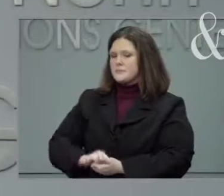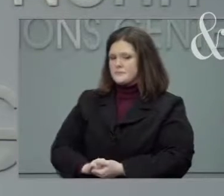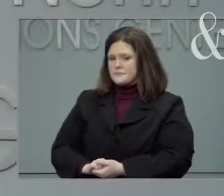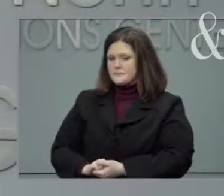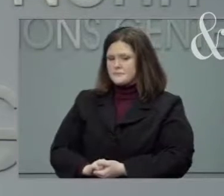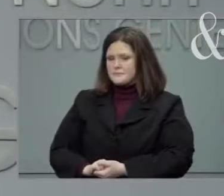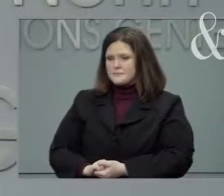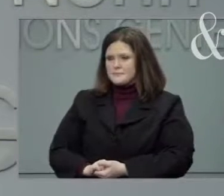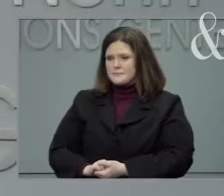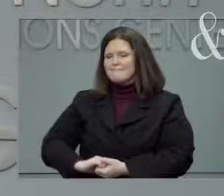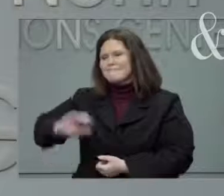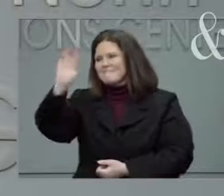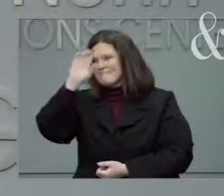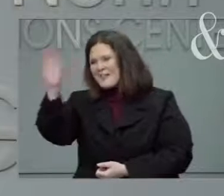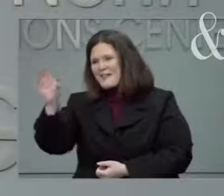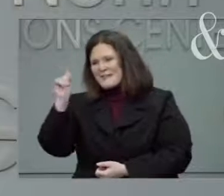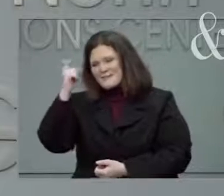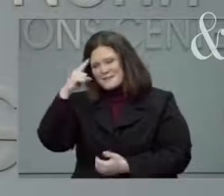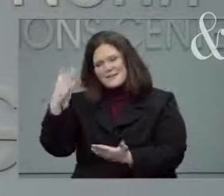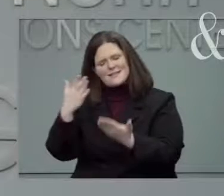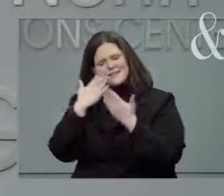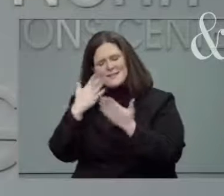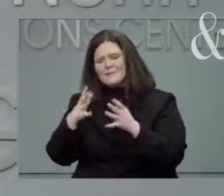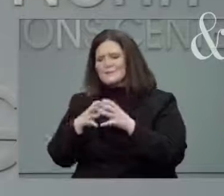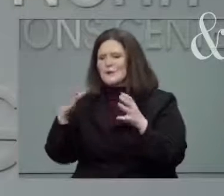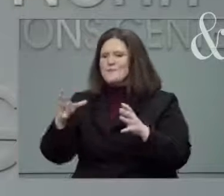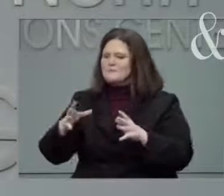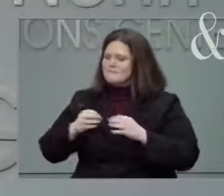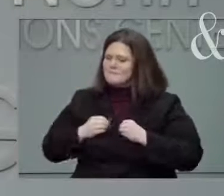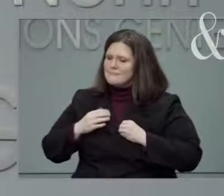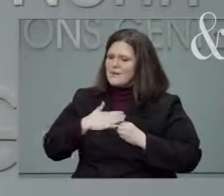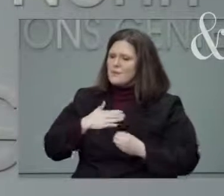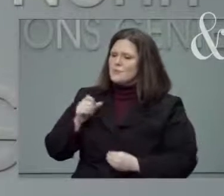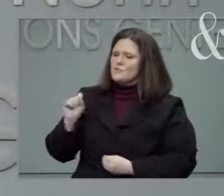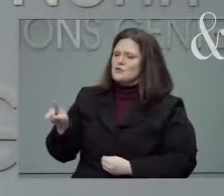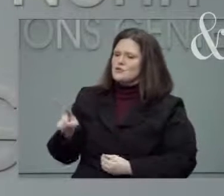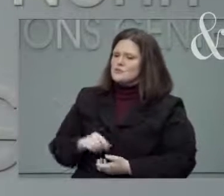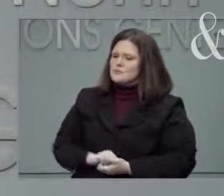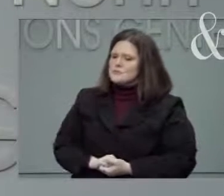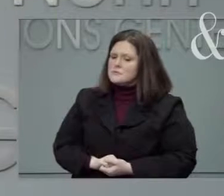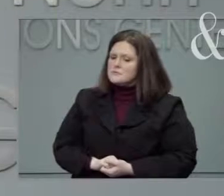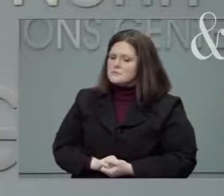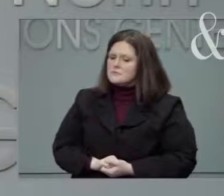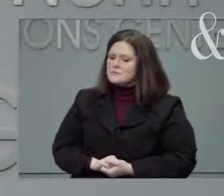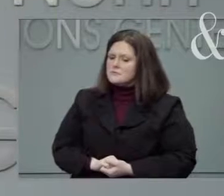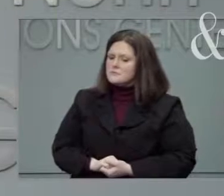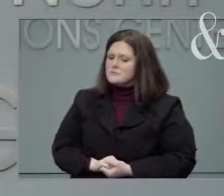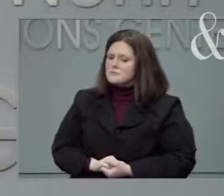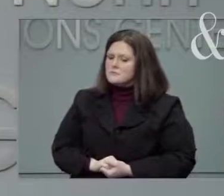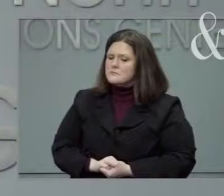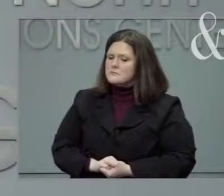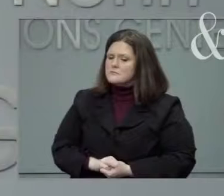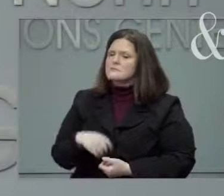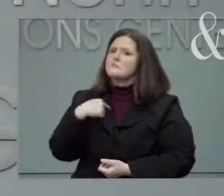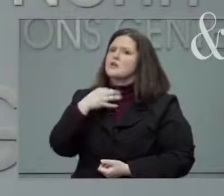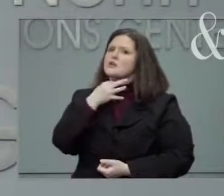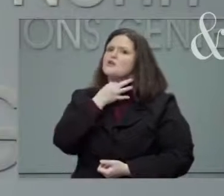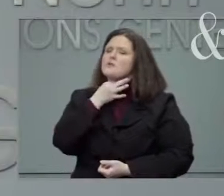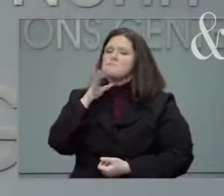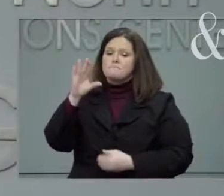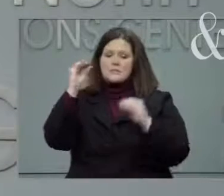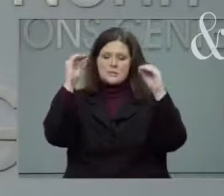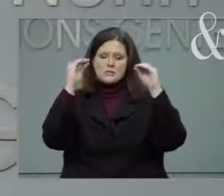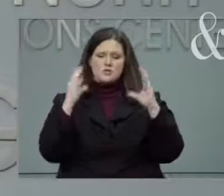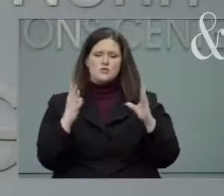Hey there. Thank you so much for taking my question. I wanted to find out if educators with comorbidities will